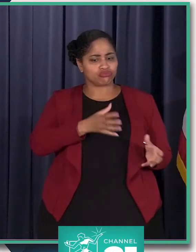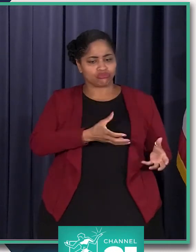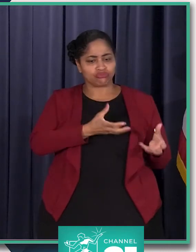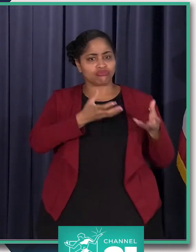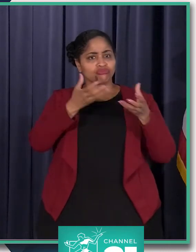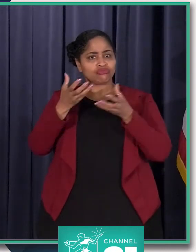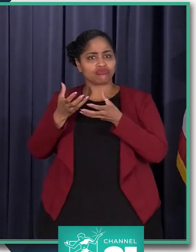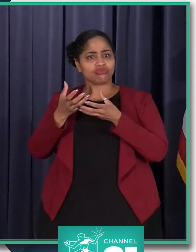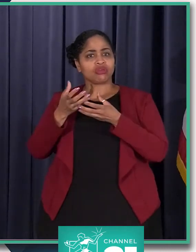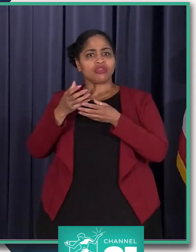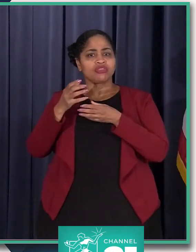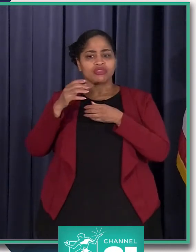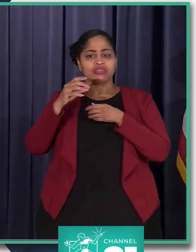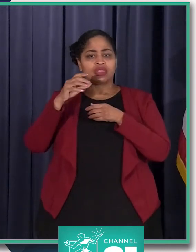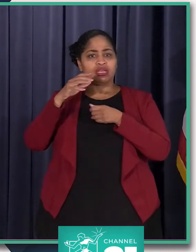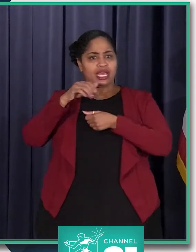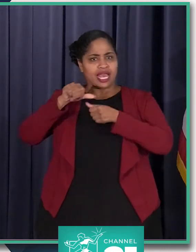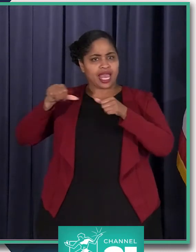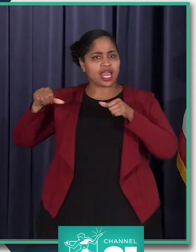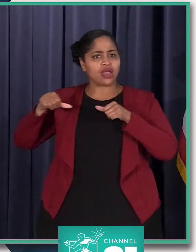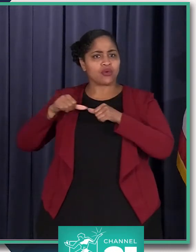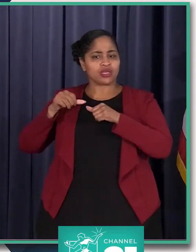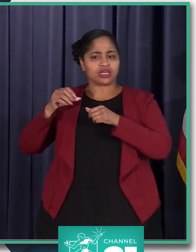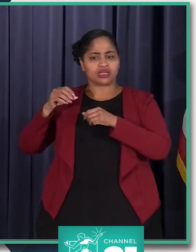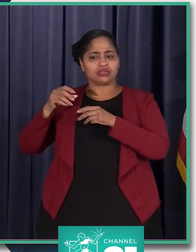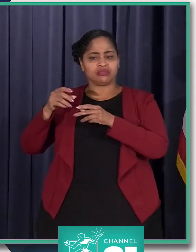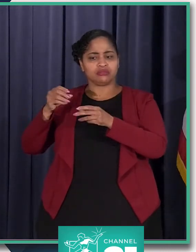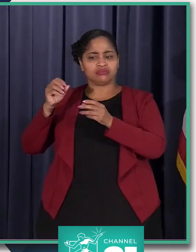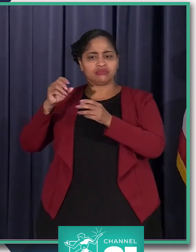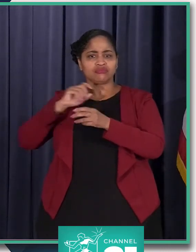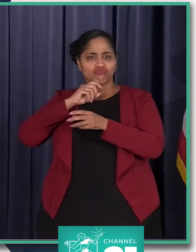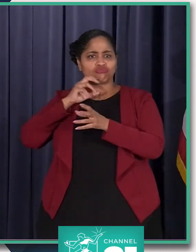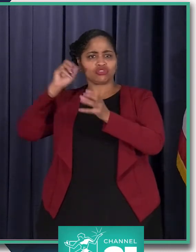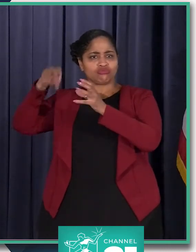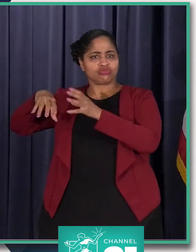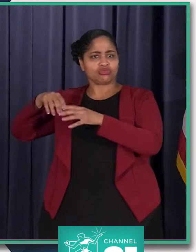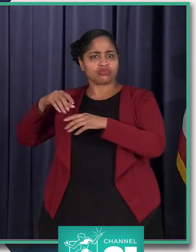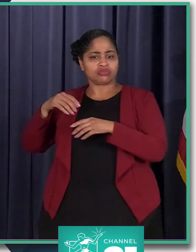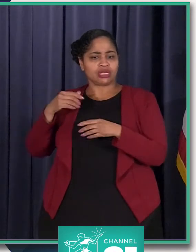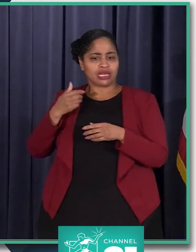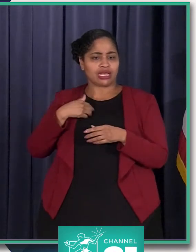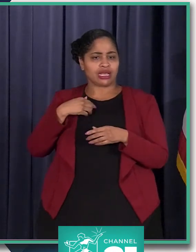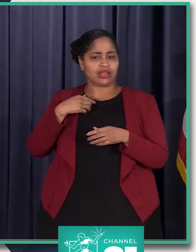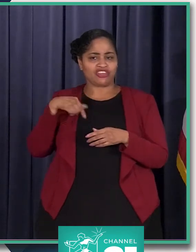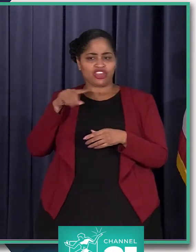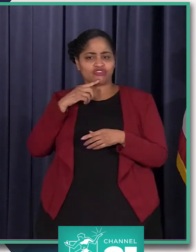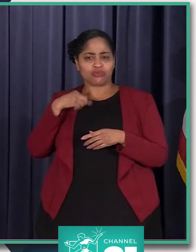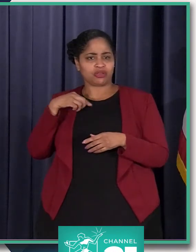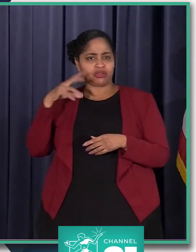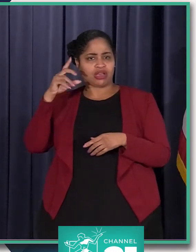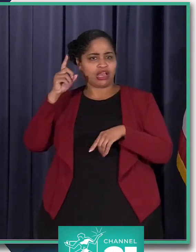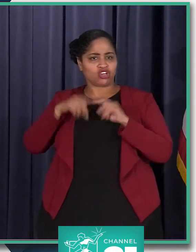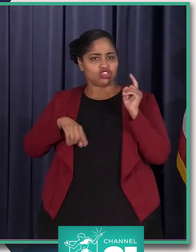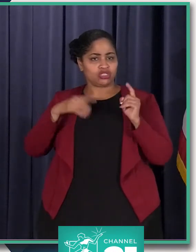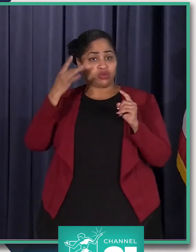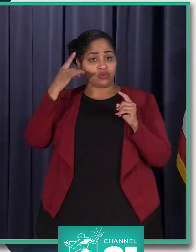neighborhood dump site, I was kind of turned away because at the time there was a